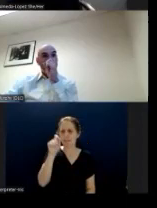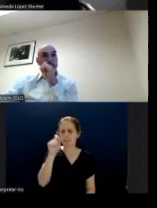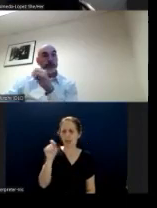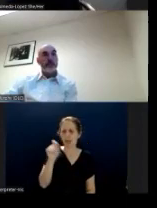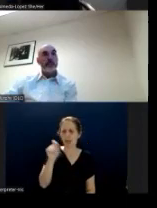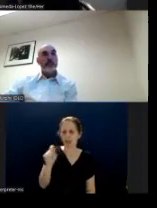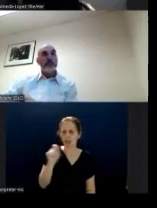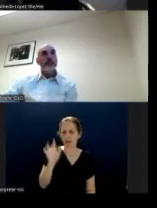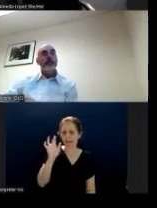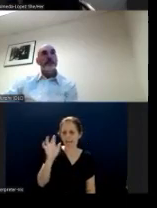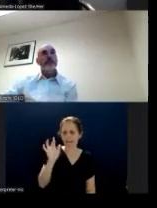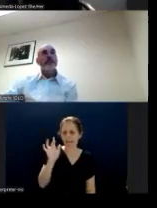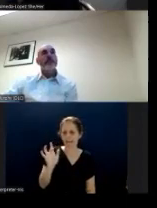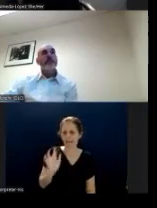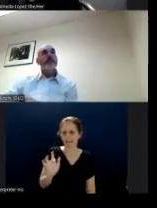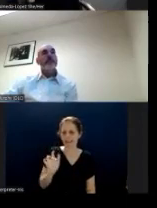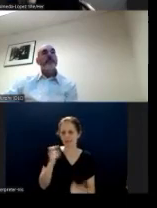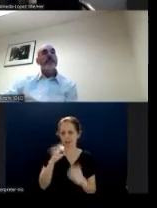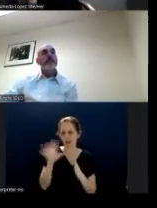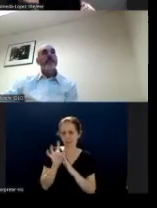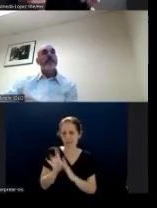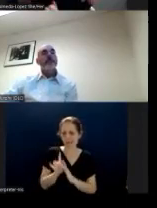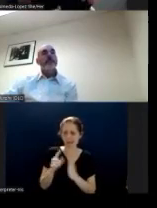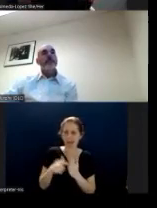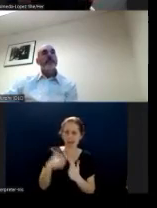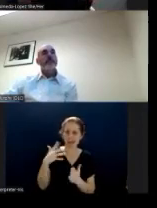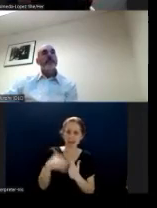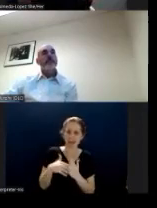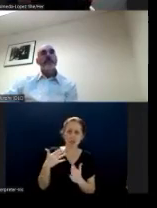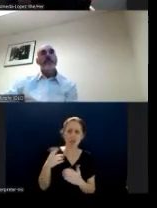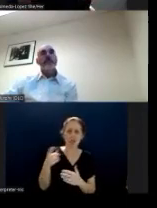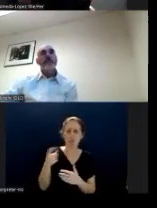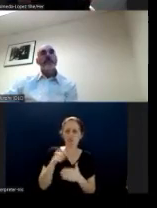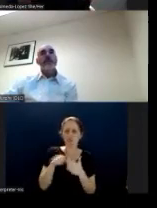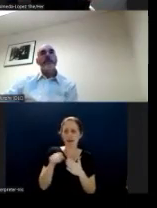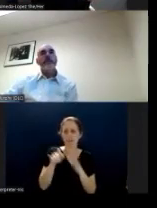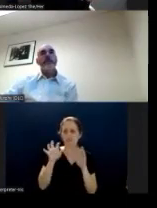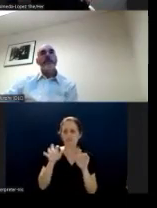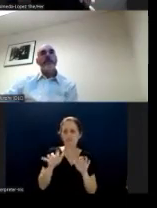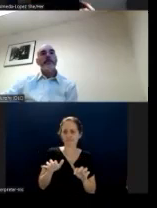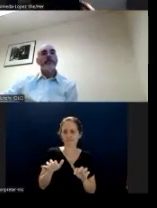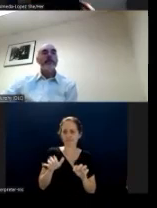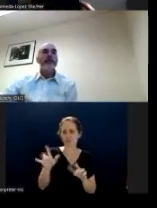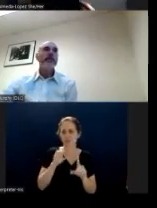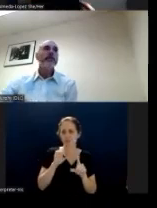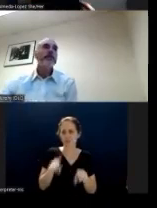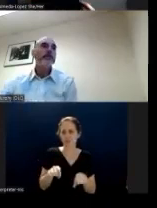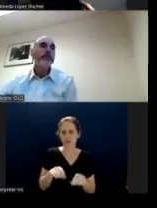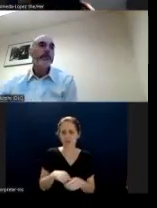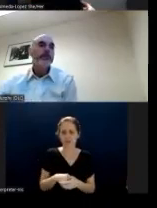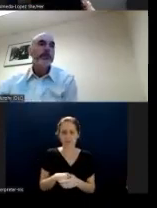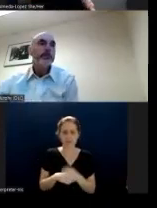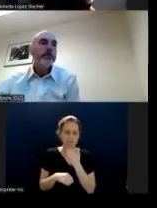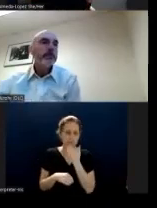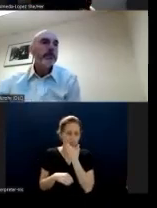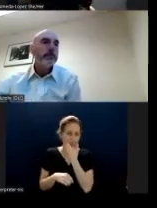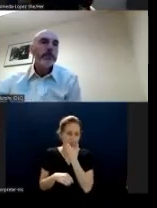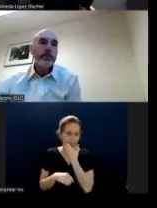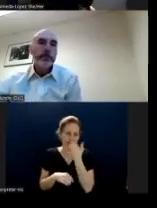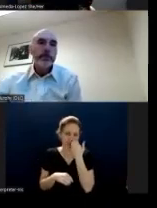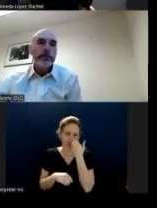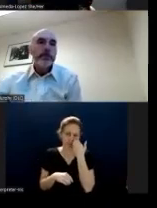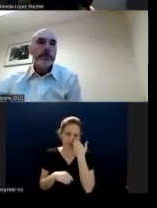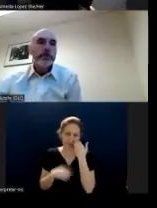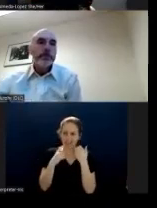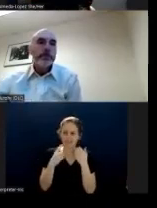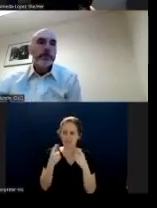online clickables there, and some occasional writing out of responses, and then a slot